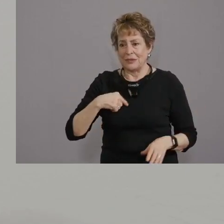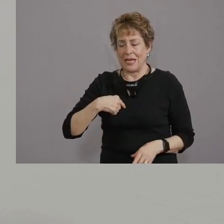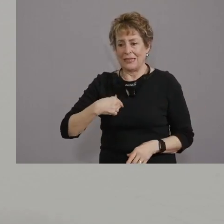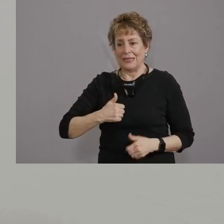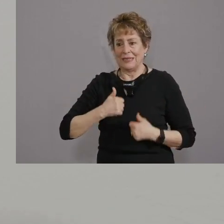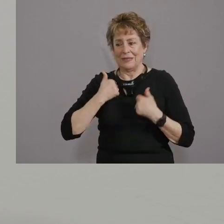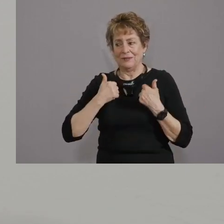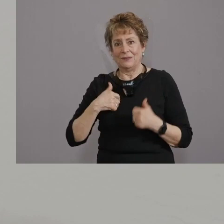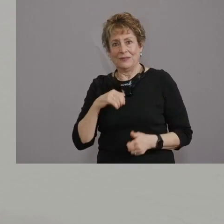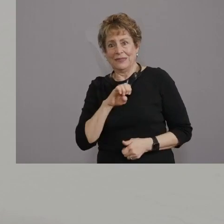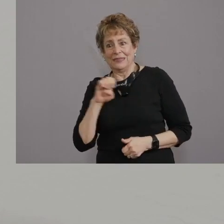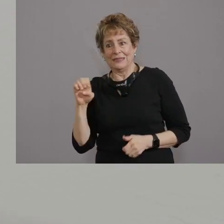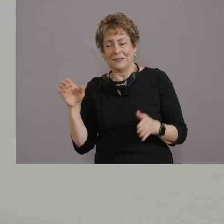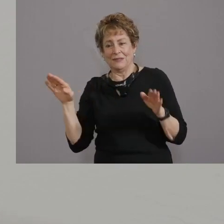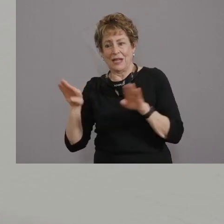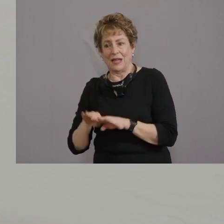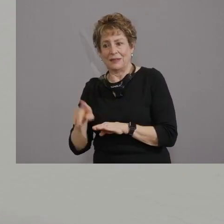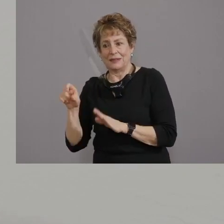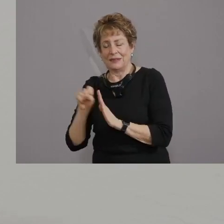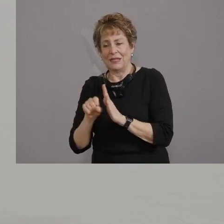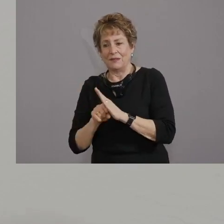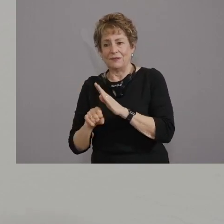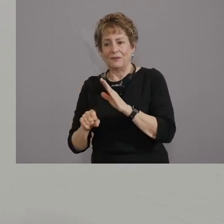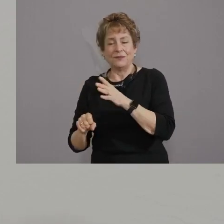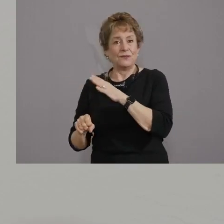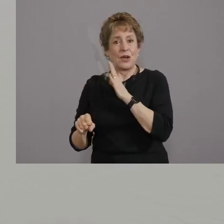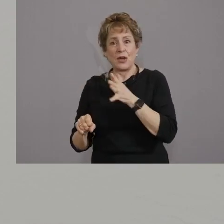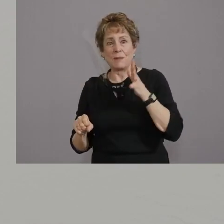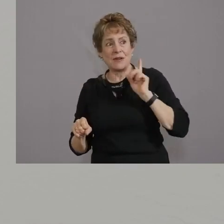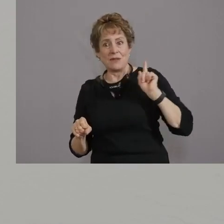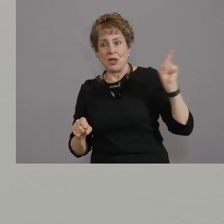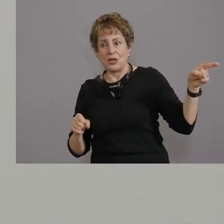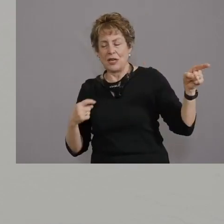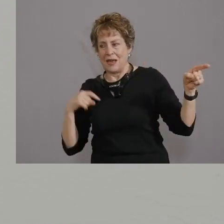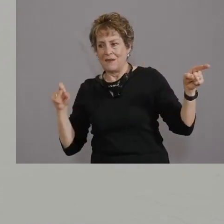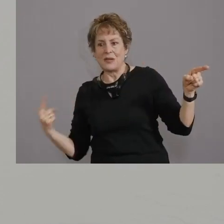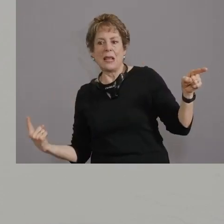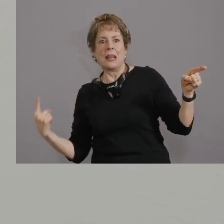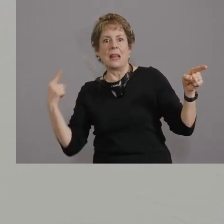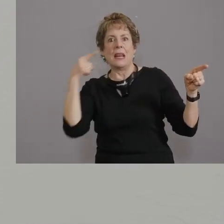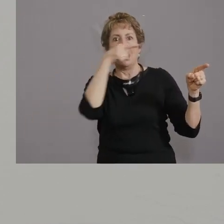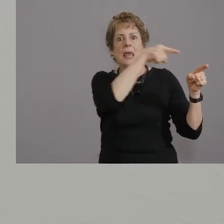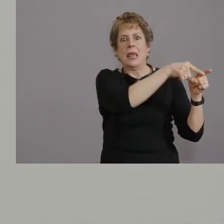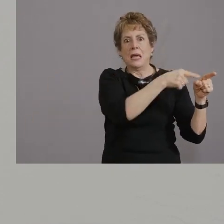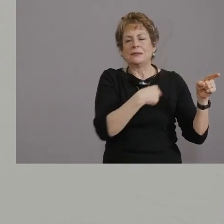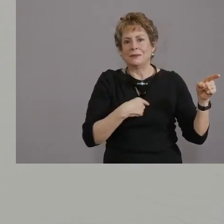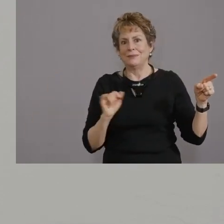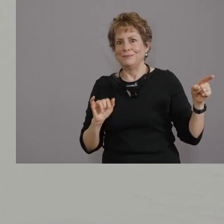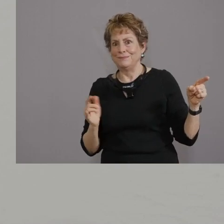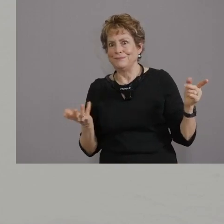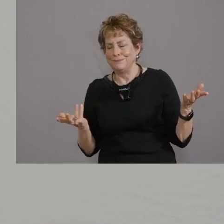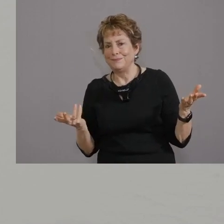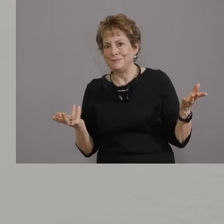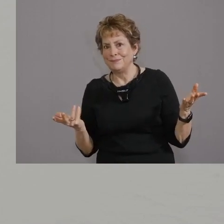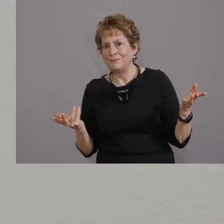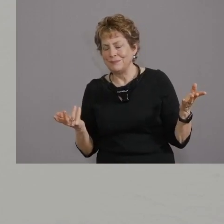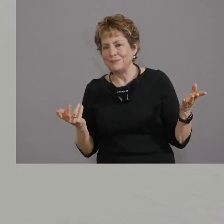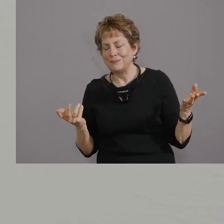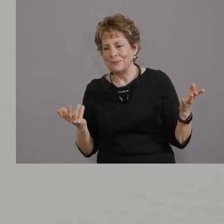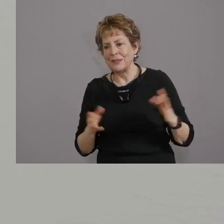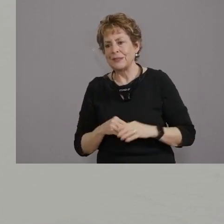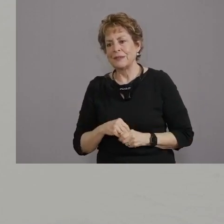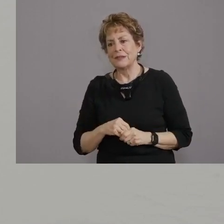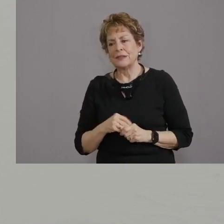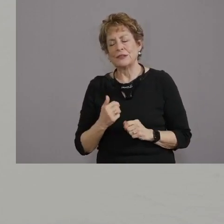quite a distance to drive. So we completely understand. What we're trying to do is get more also into the community so